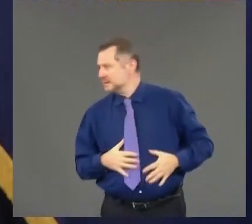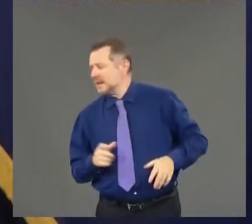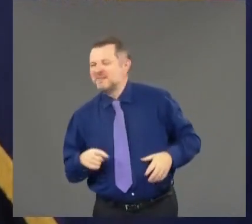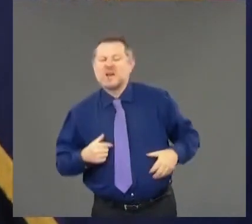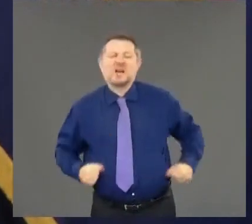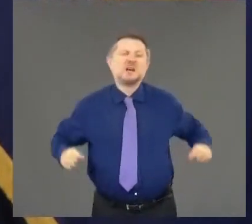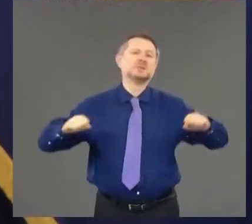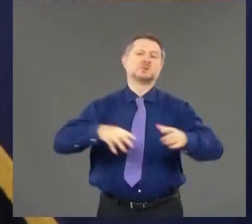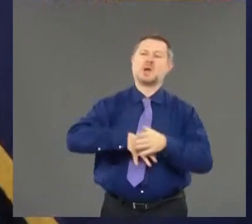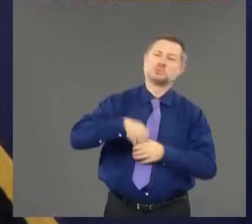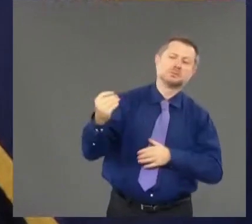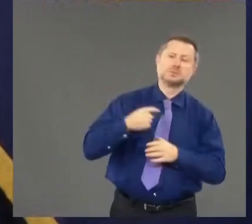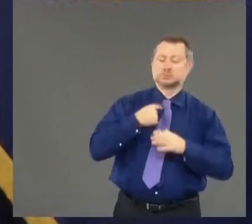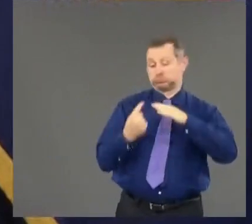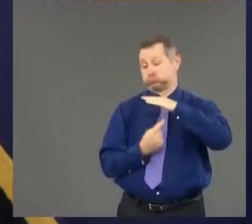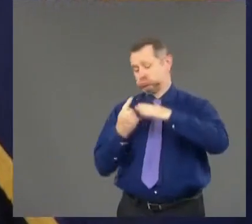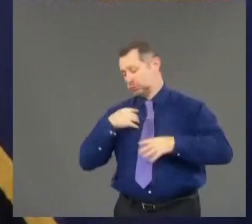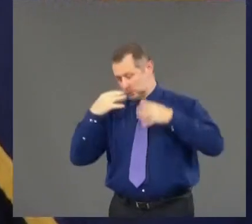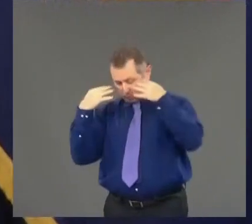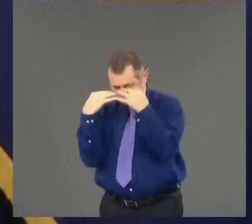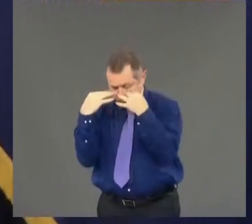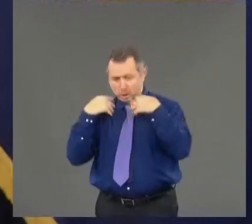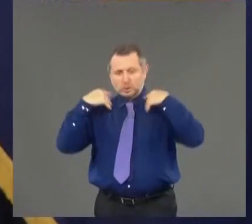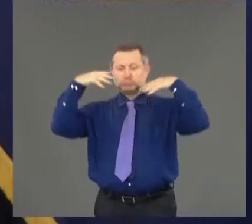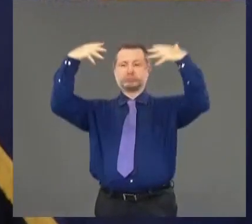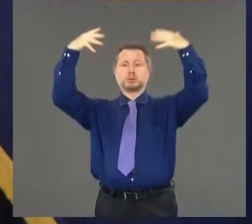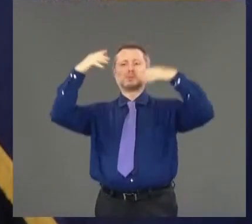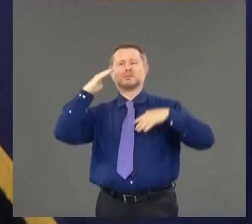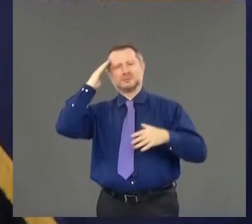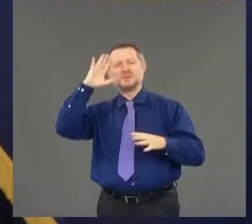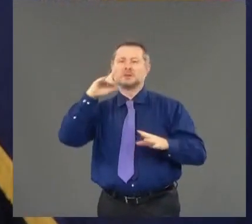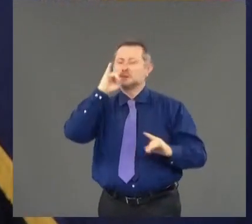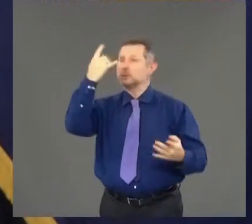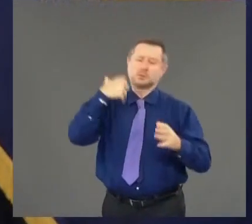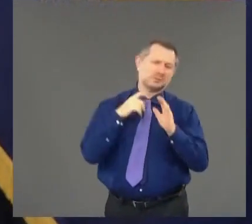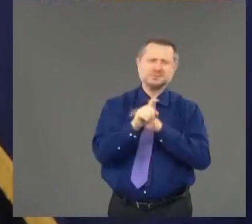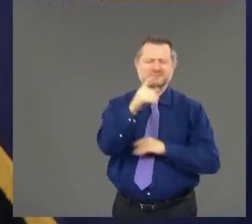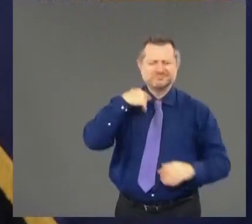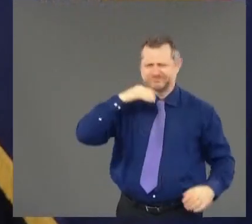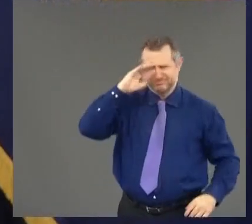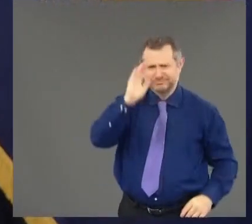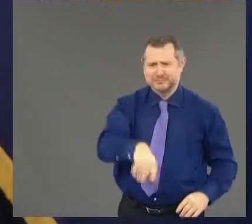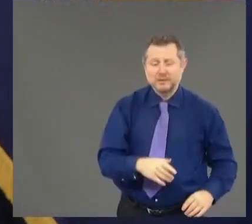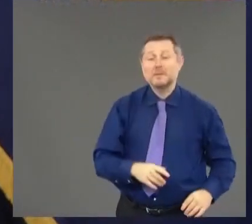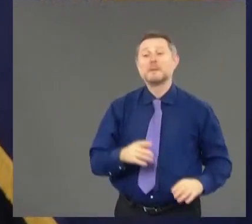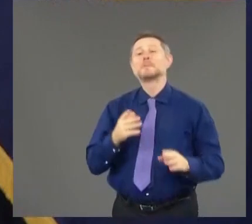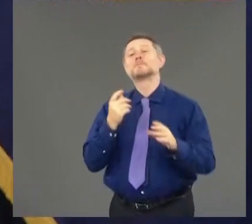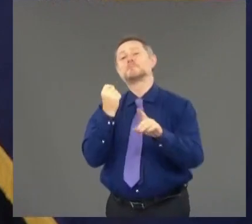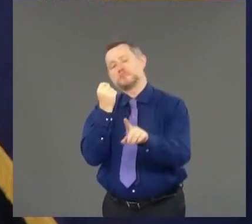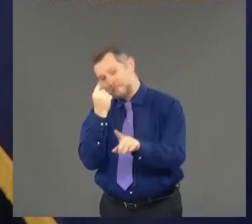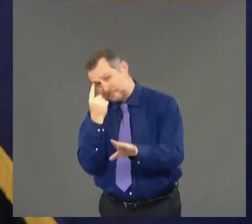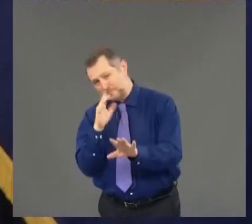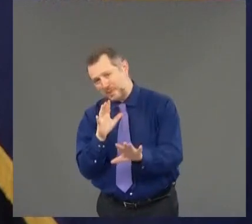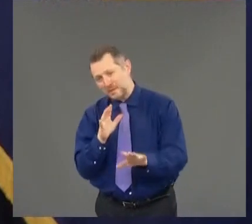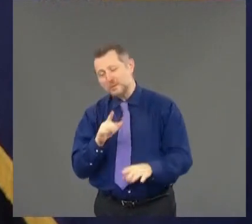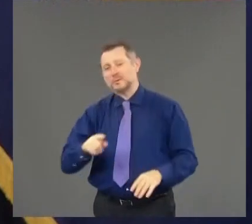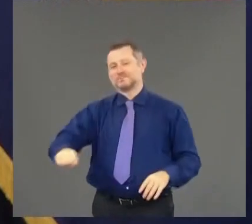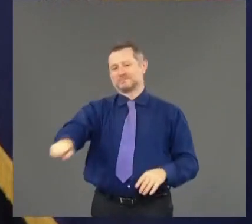my mental health is in jeopardy. But the local governments,